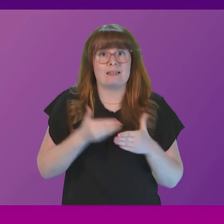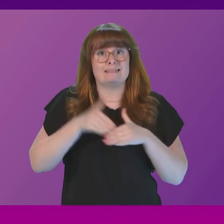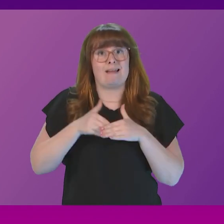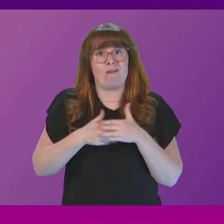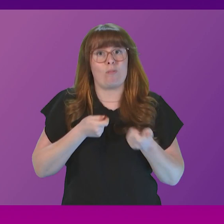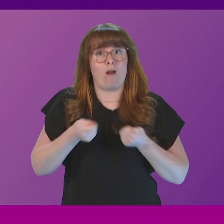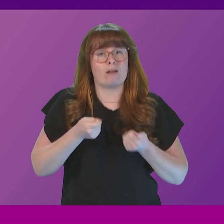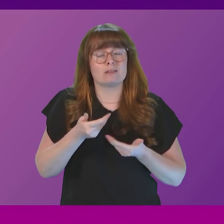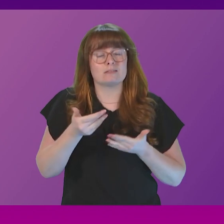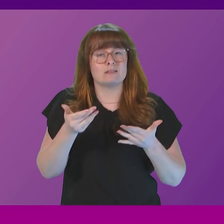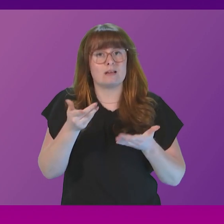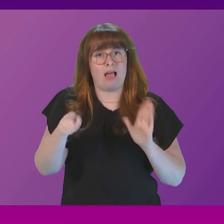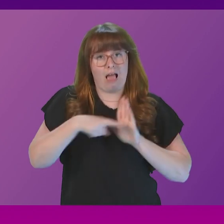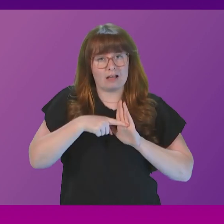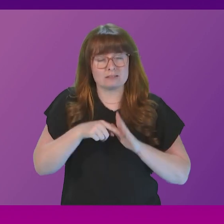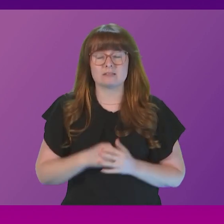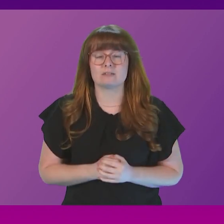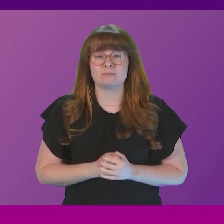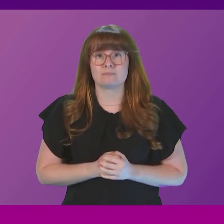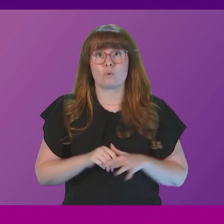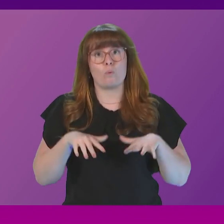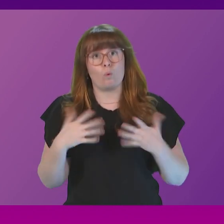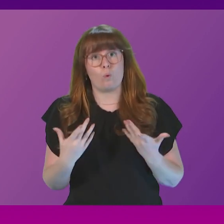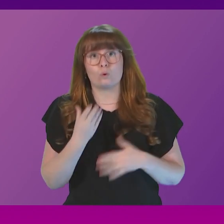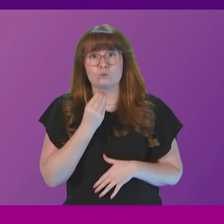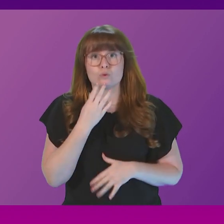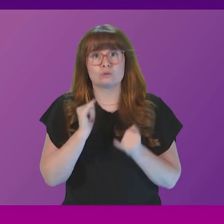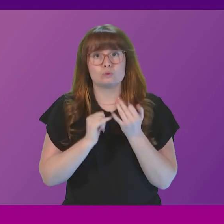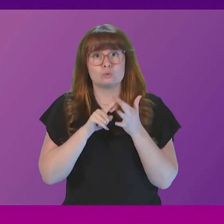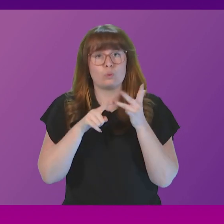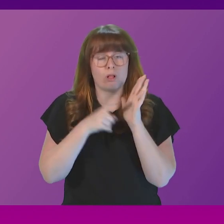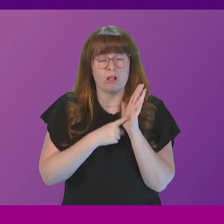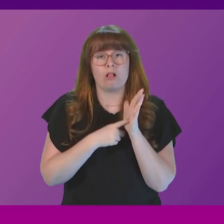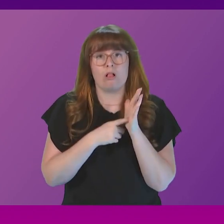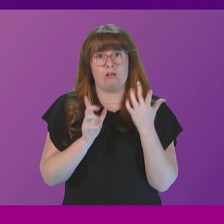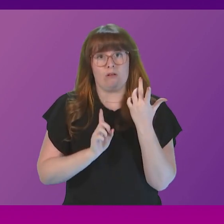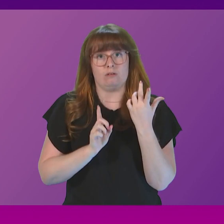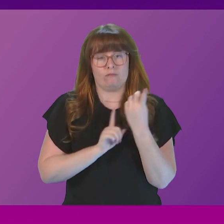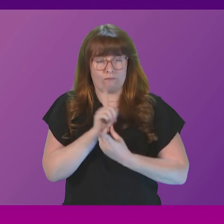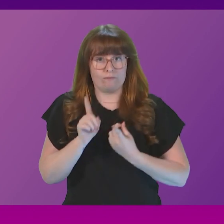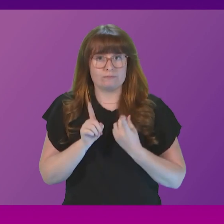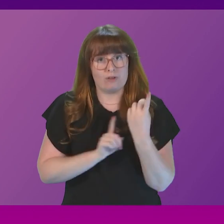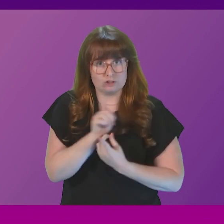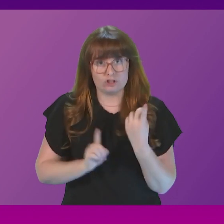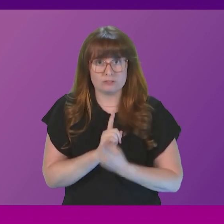as a whole, I have to say, whether it's the use of the Sewell Convention, of course, there wasn't a use of the Sewell